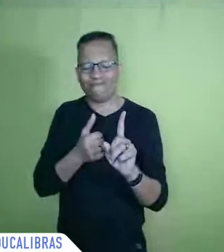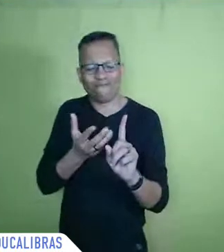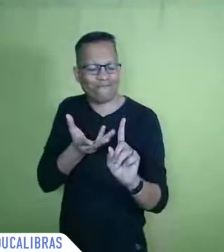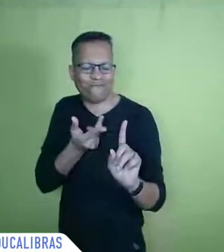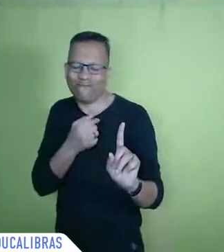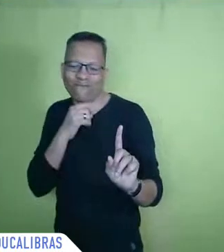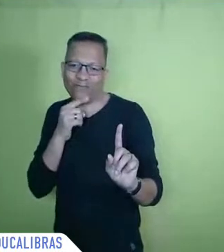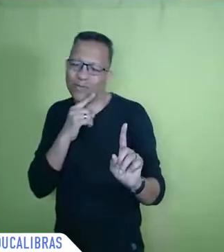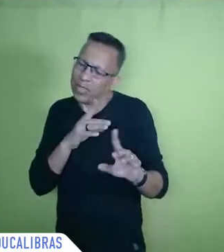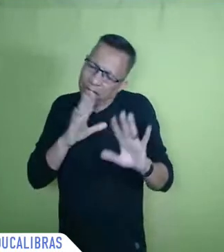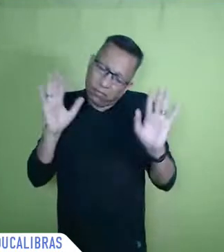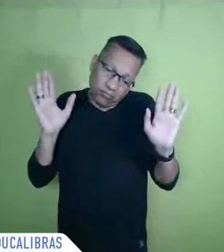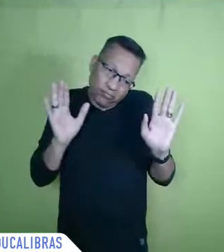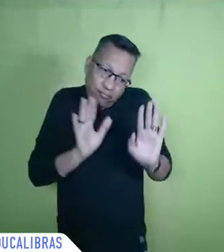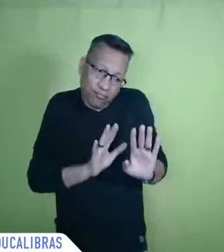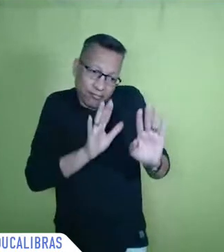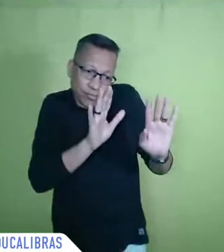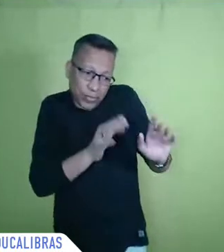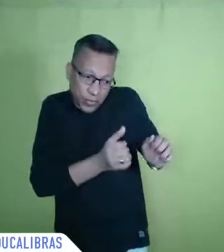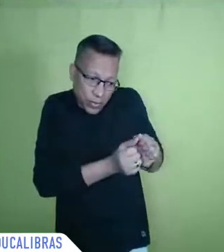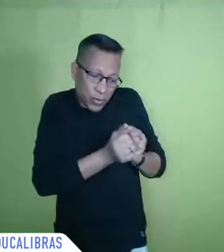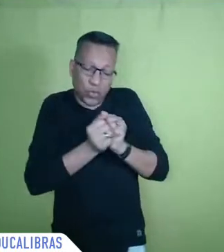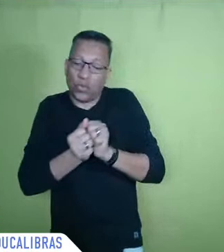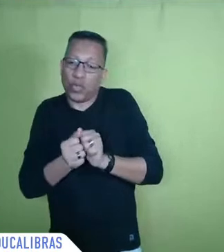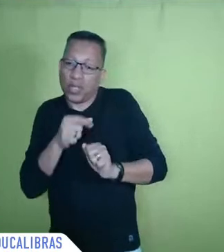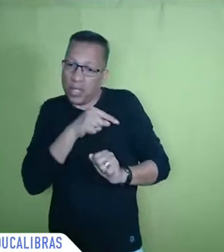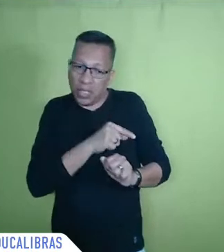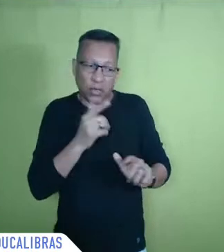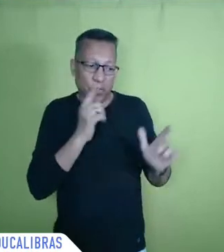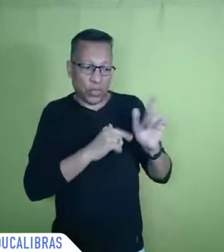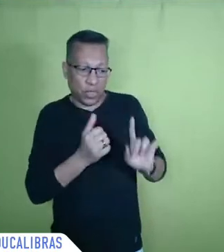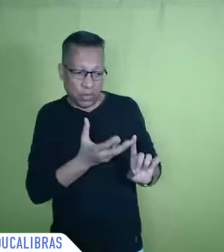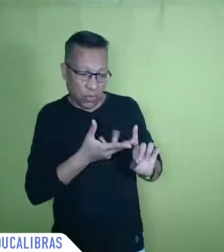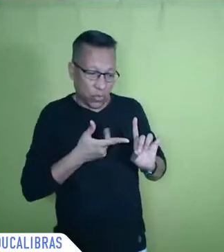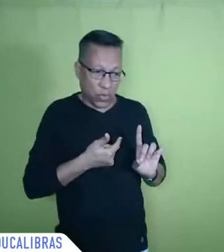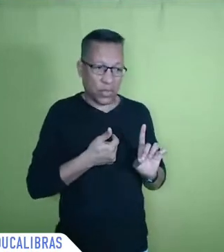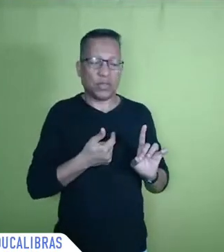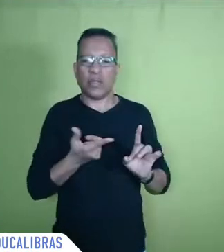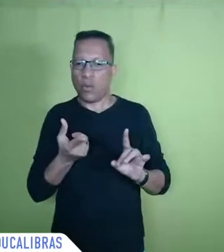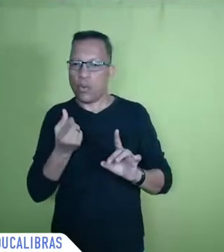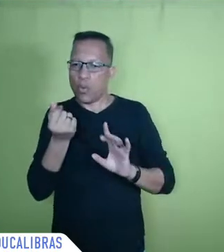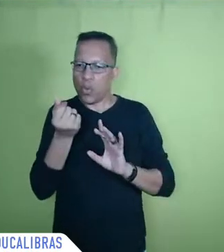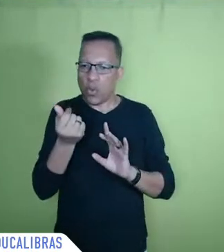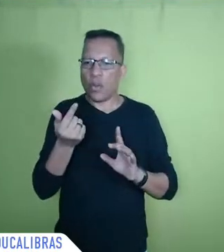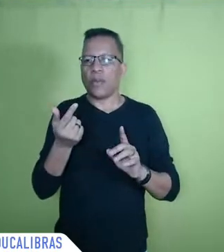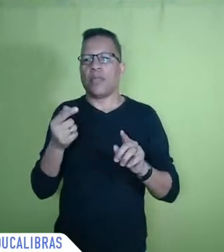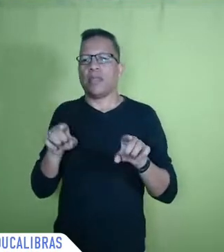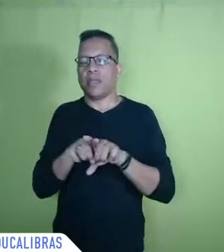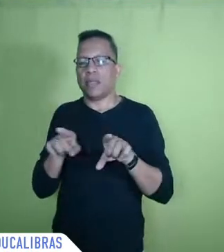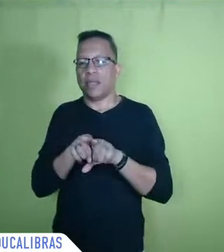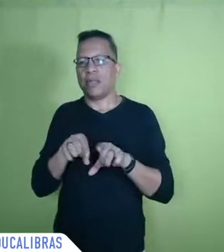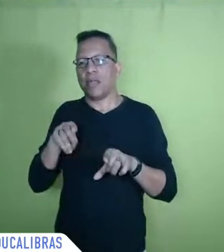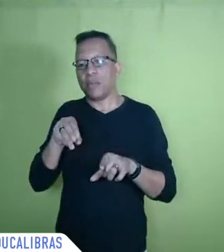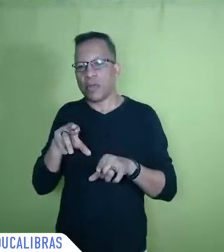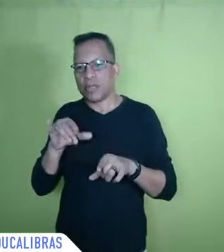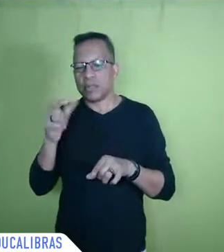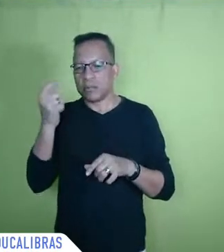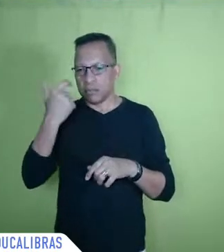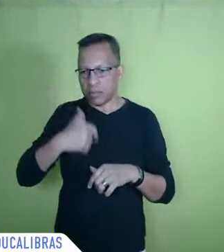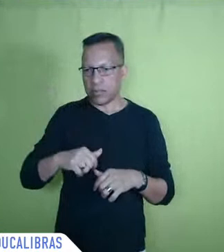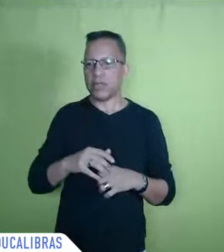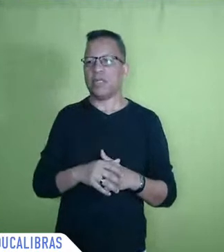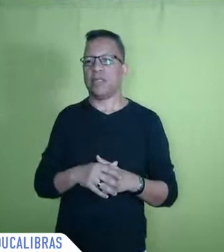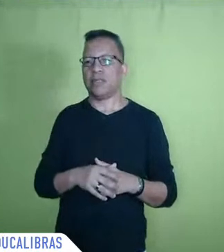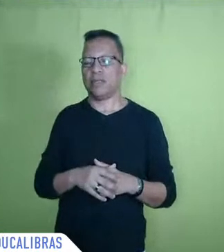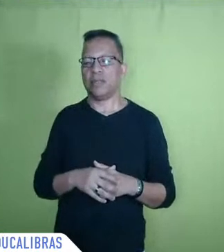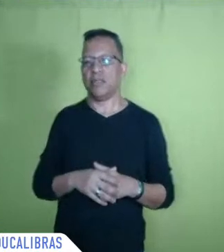We have to defeat the elite in this aspect of thought. And this means that economically and morally